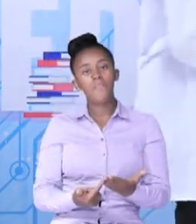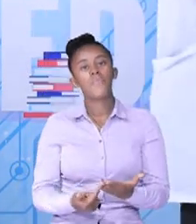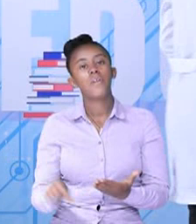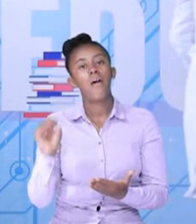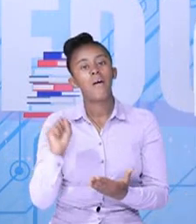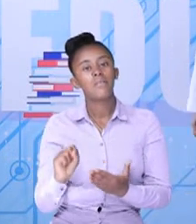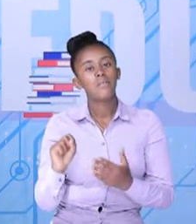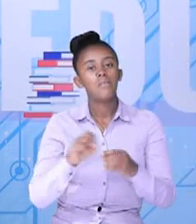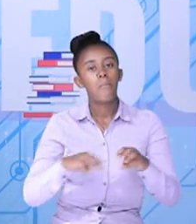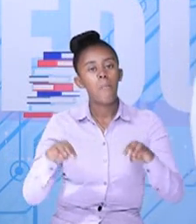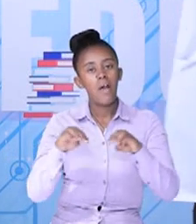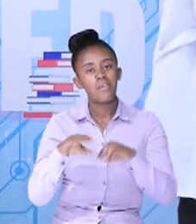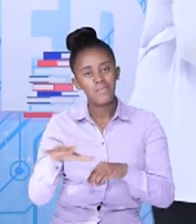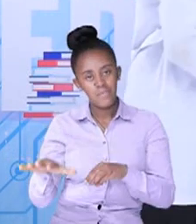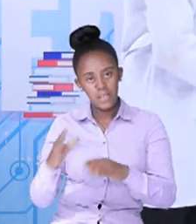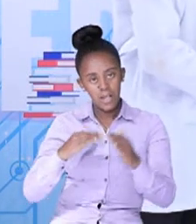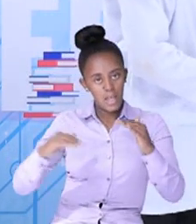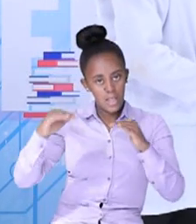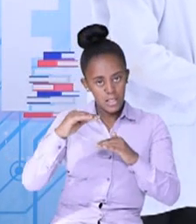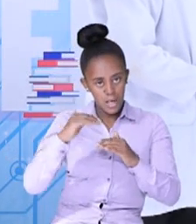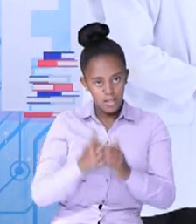as the magnetic field is greater than,